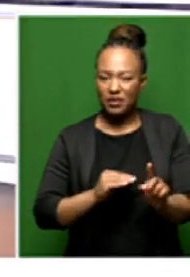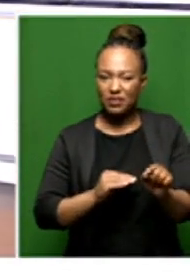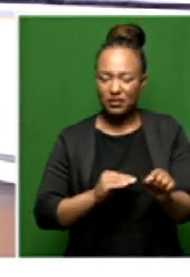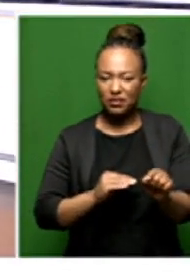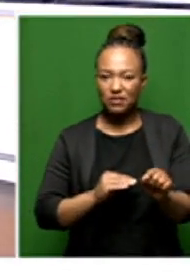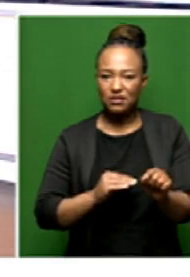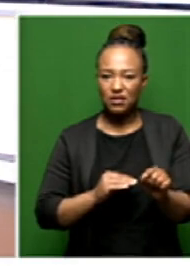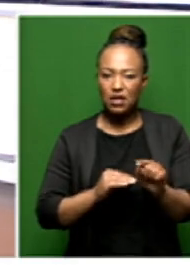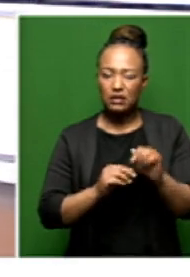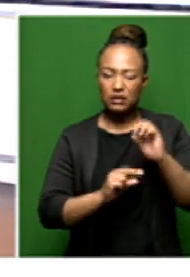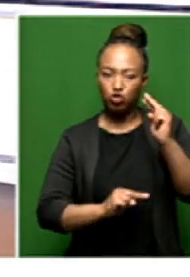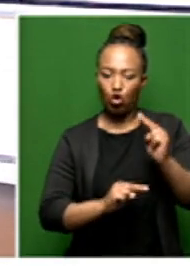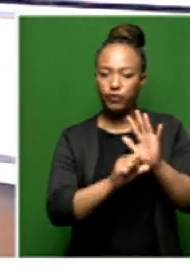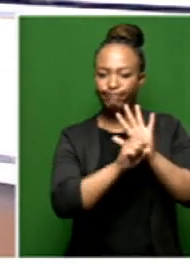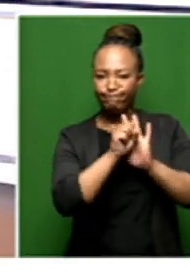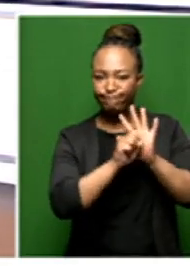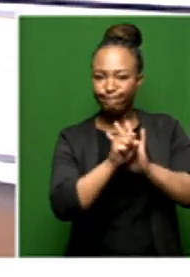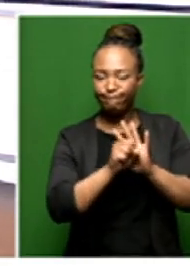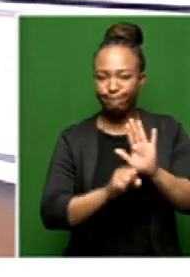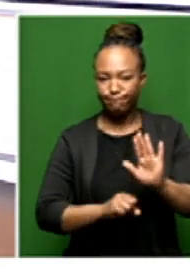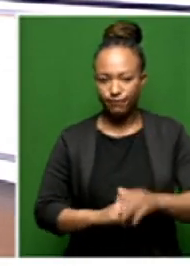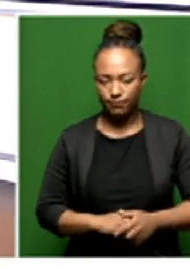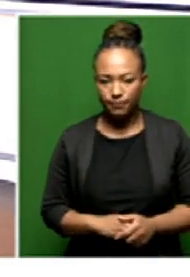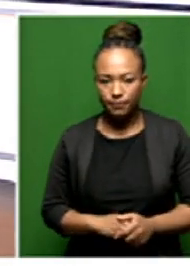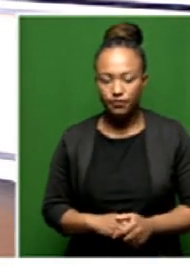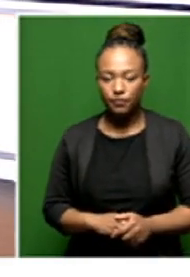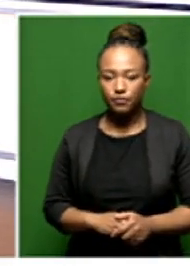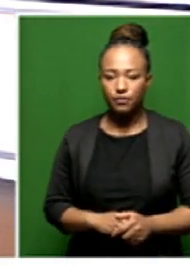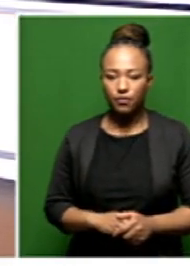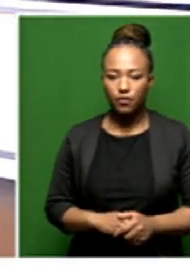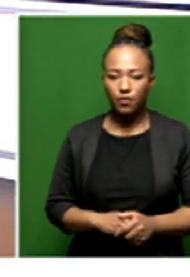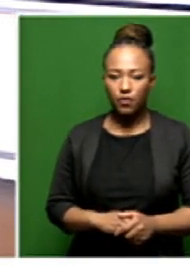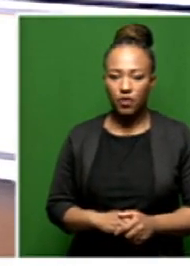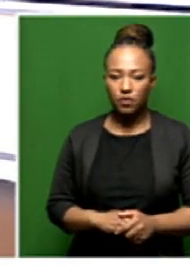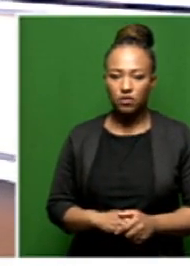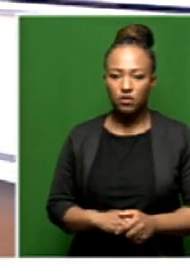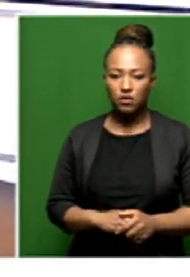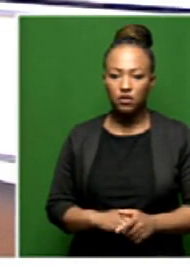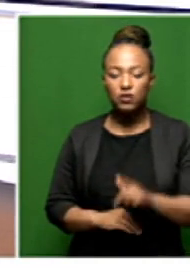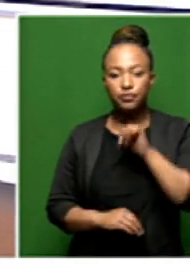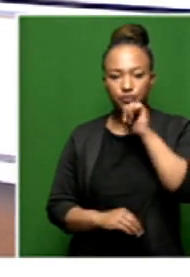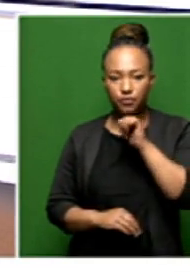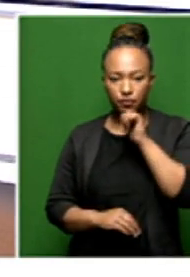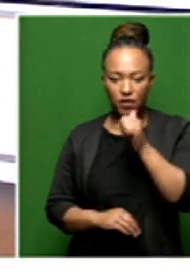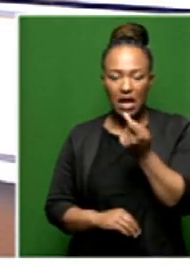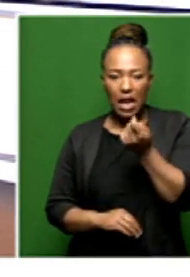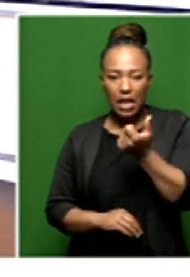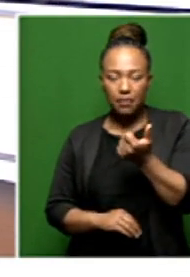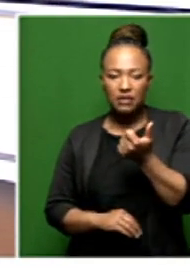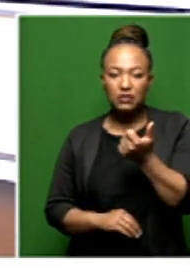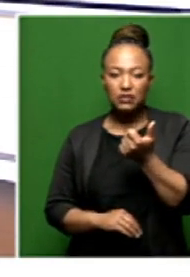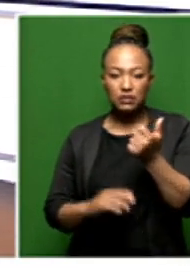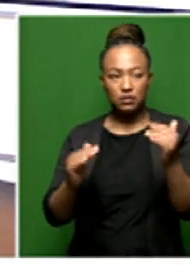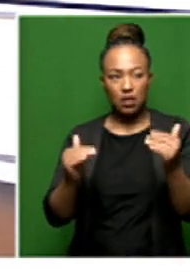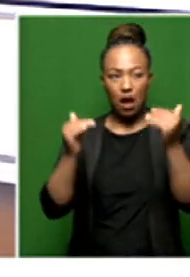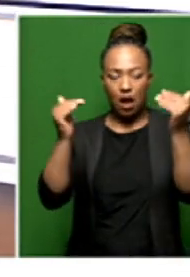a quick look at a synopsis of this. Okay, I think if you don't mind, I'd like to start even a little bit higher